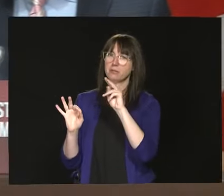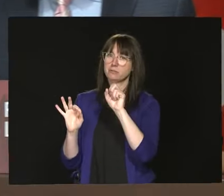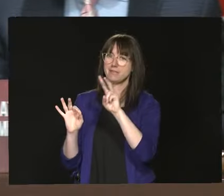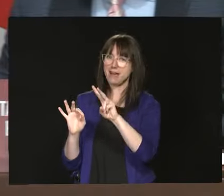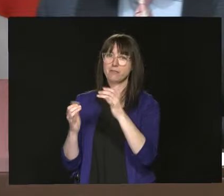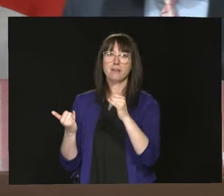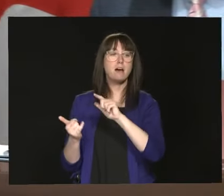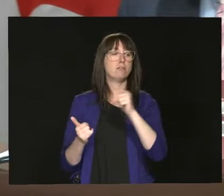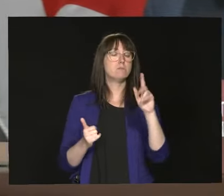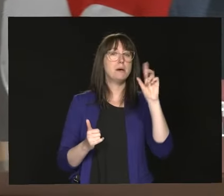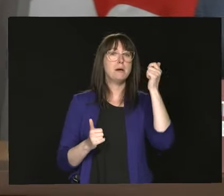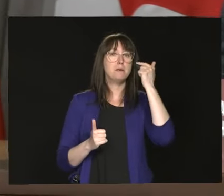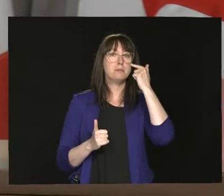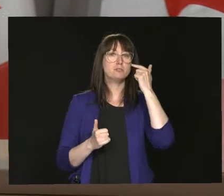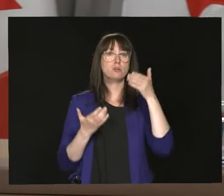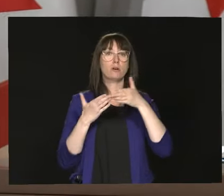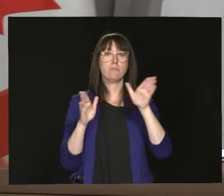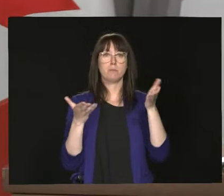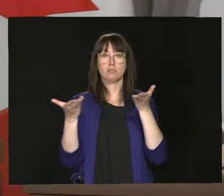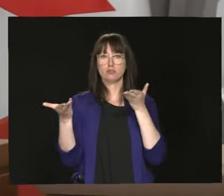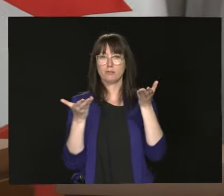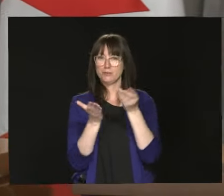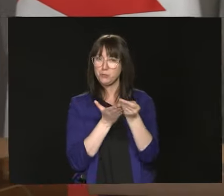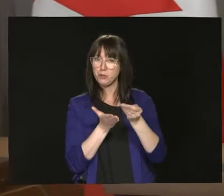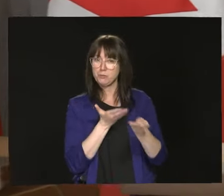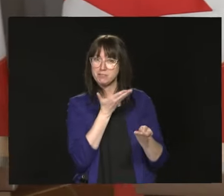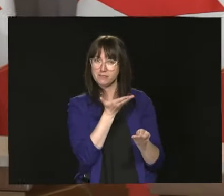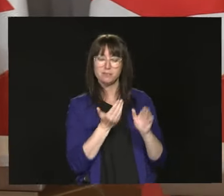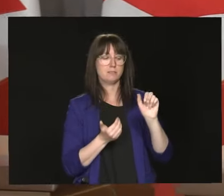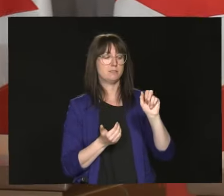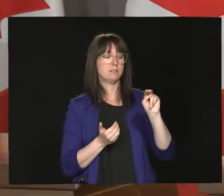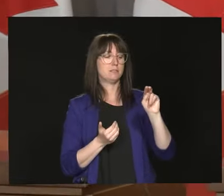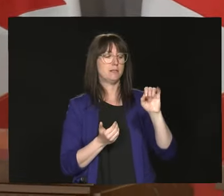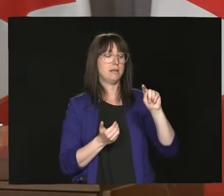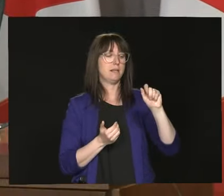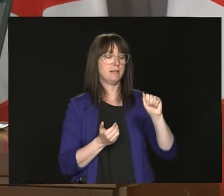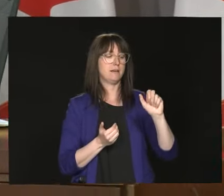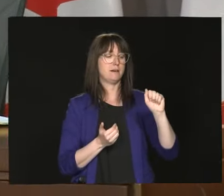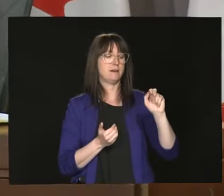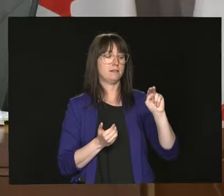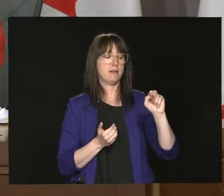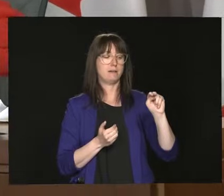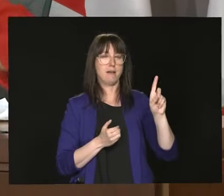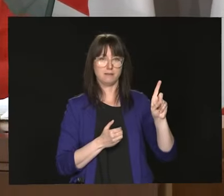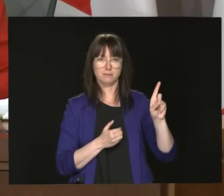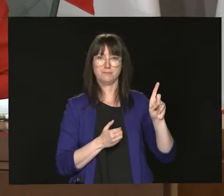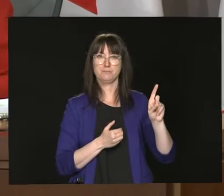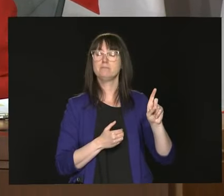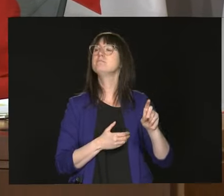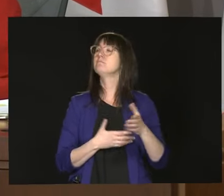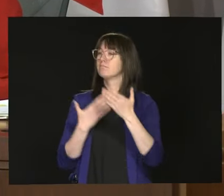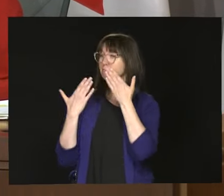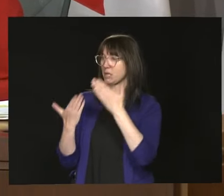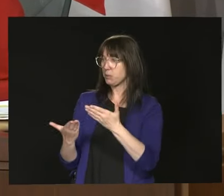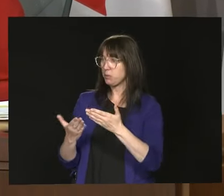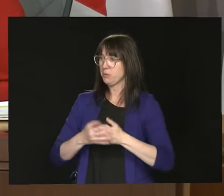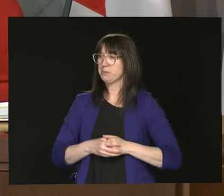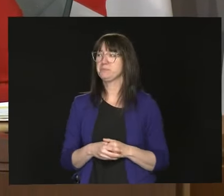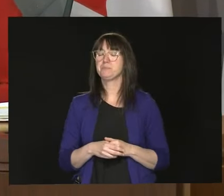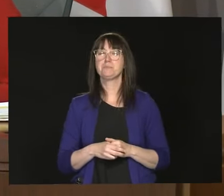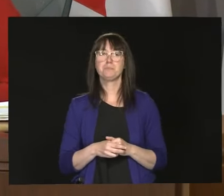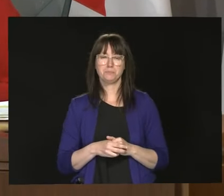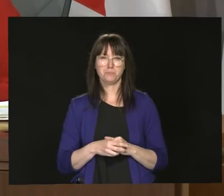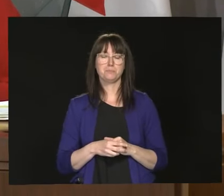Public Services and Procurement, Anita Anand. Anita, please. Merci beaucoup, Christia, et bonjour tout le monde. Hello, everyone. Before